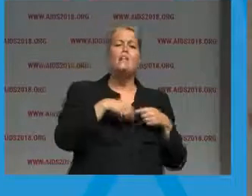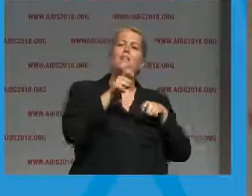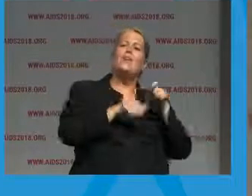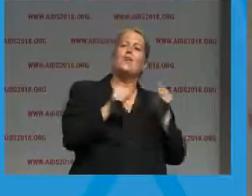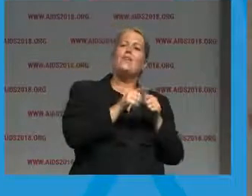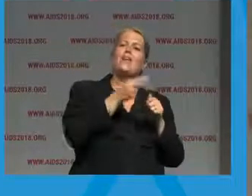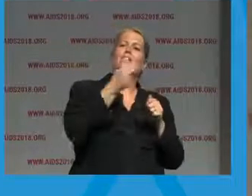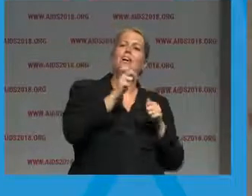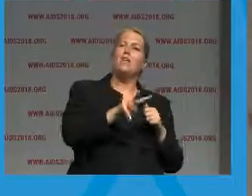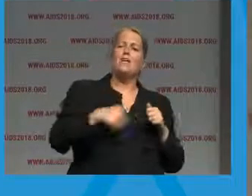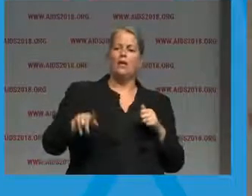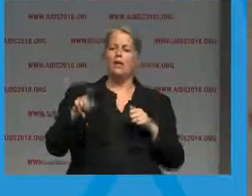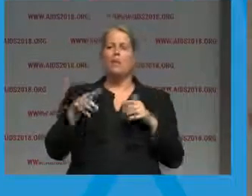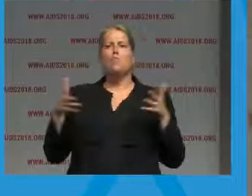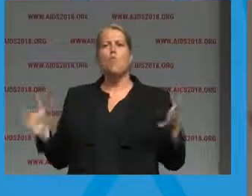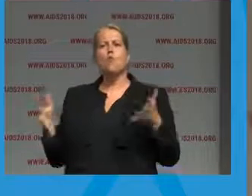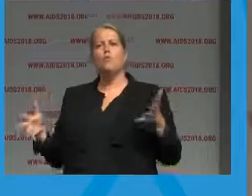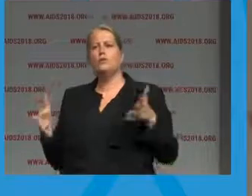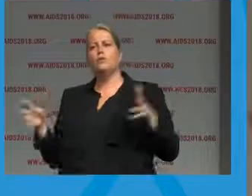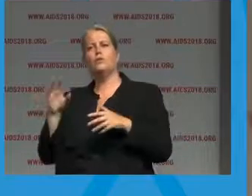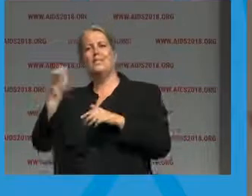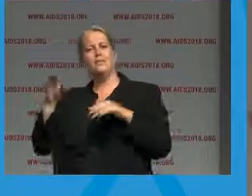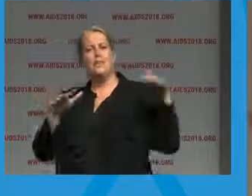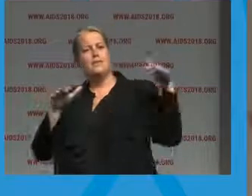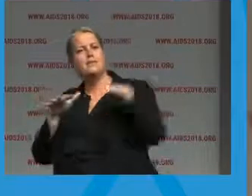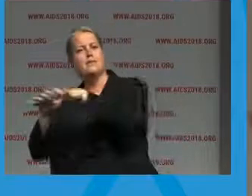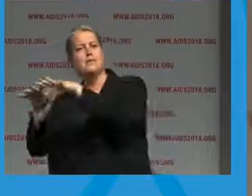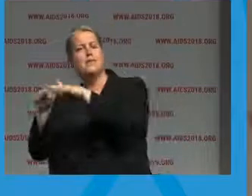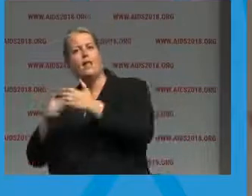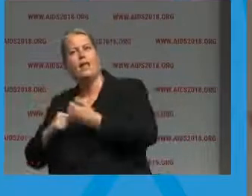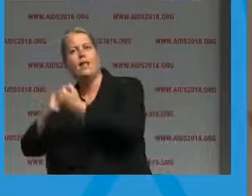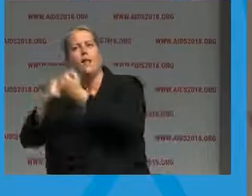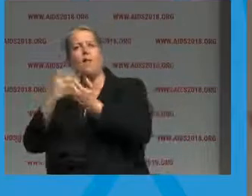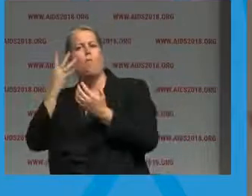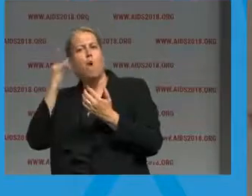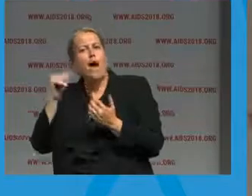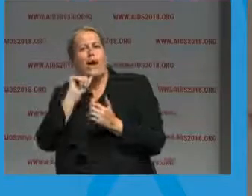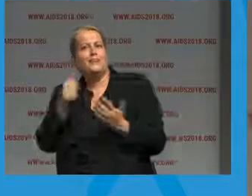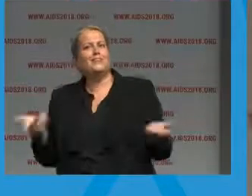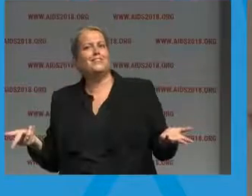coming to join the movement for TB to do more work around that.